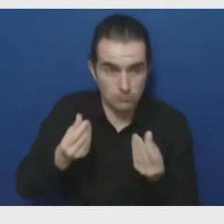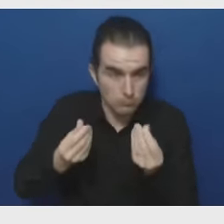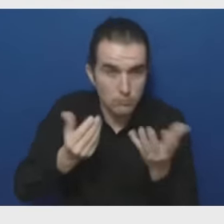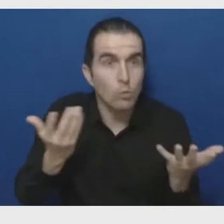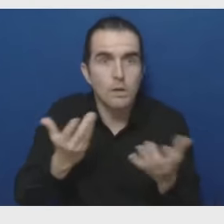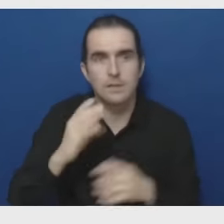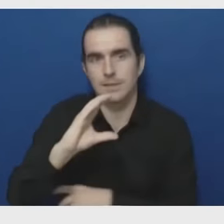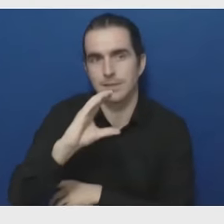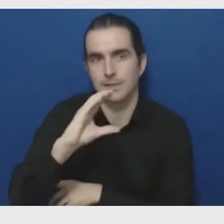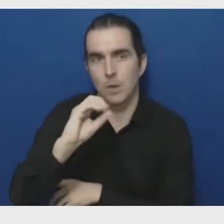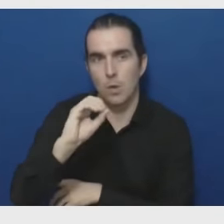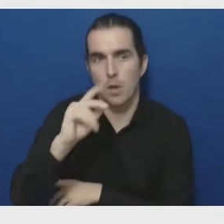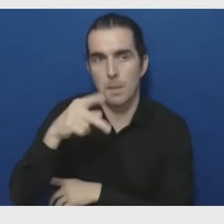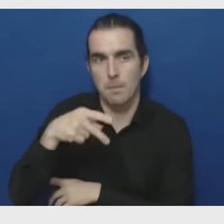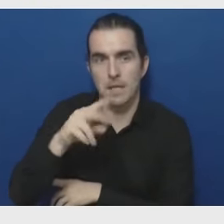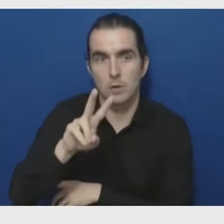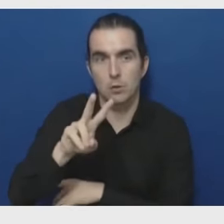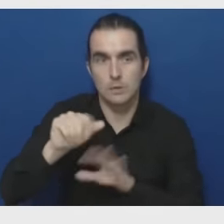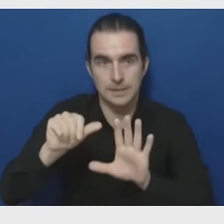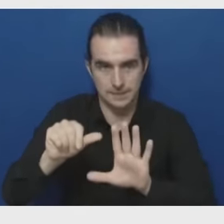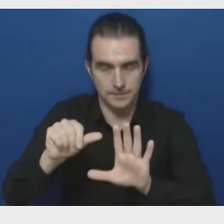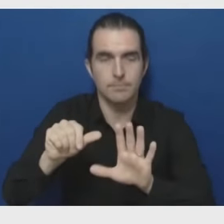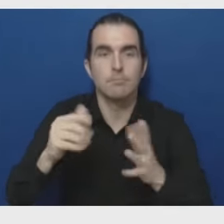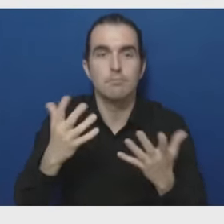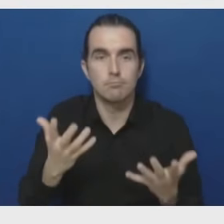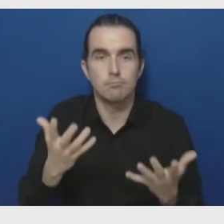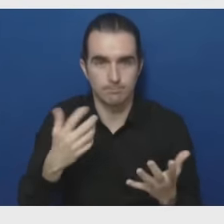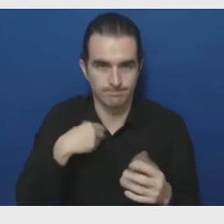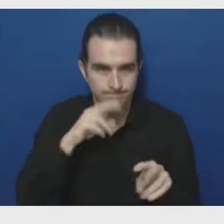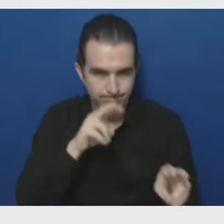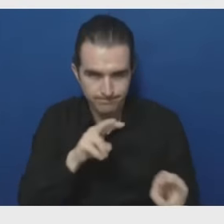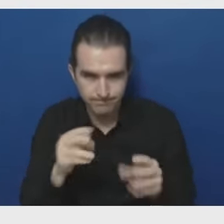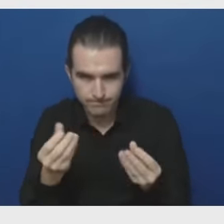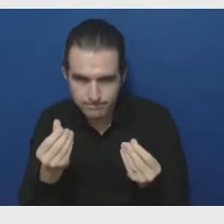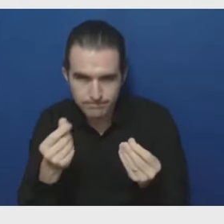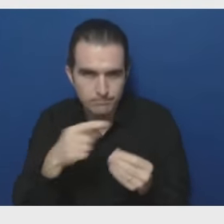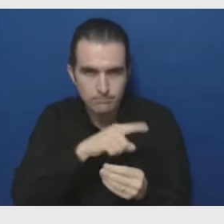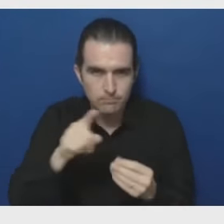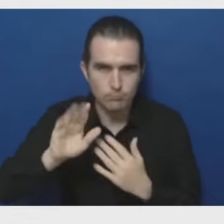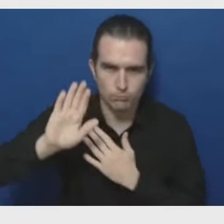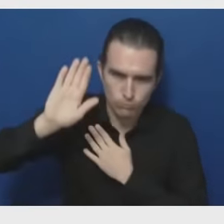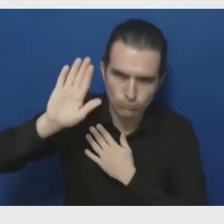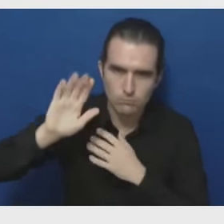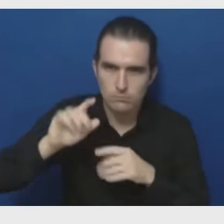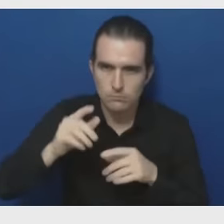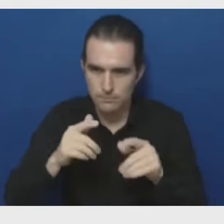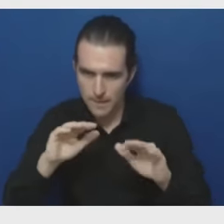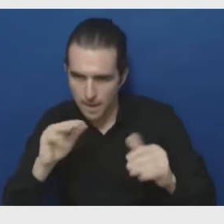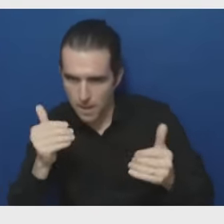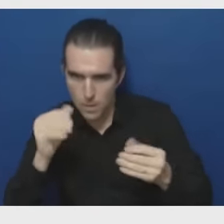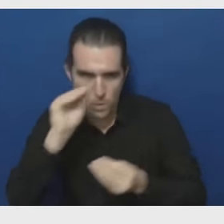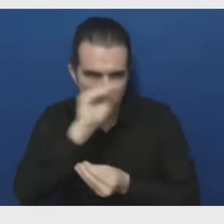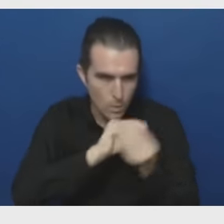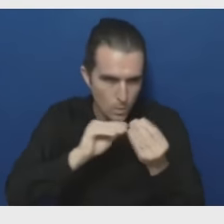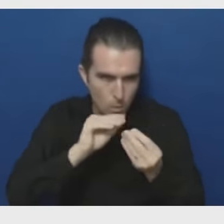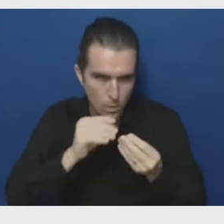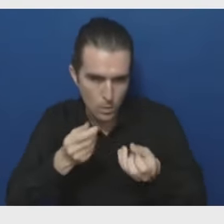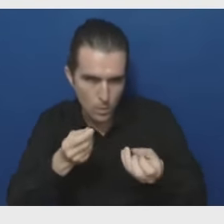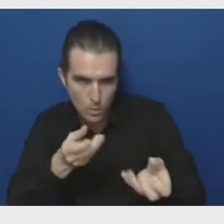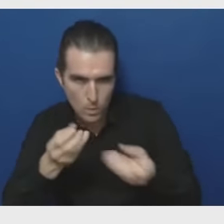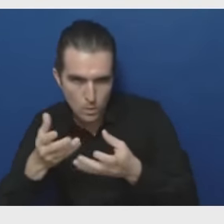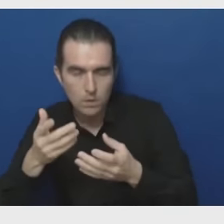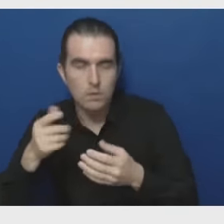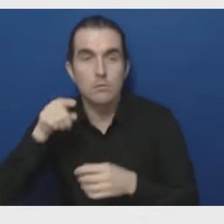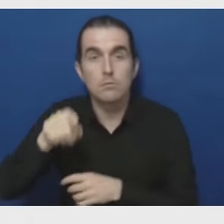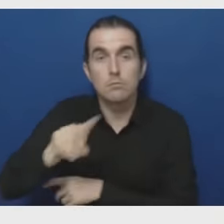goal, that should be the center, the mantra that we want to carry. I think we need to change, we need a change of heart to say, and we